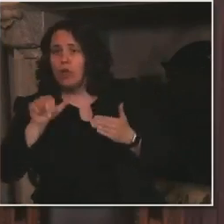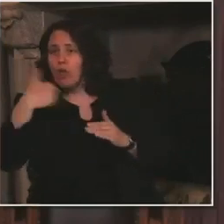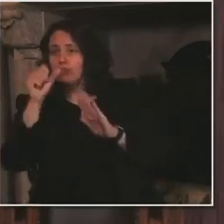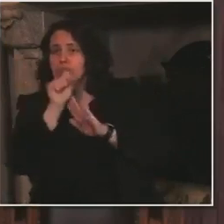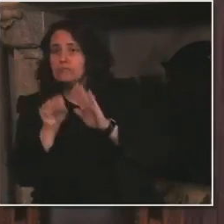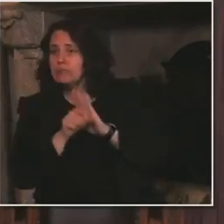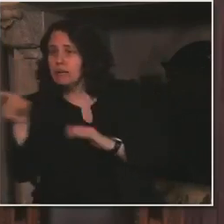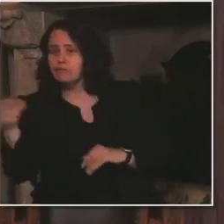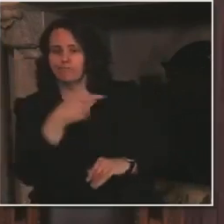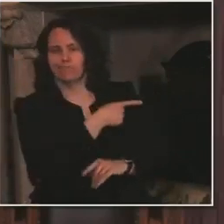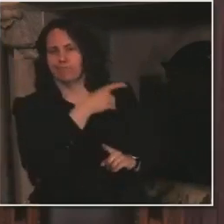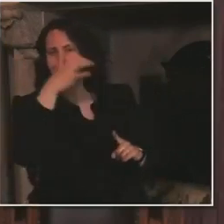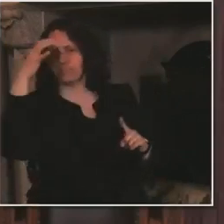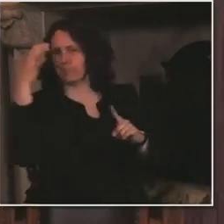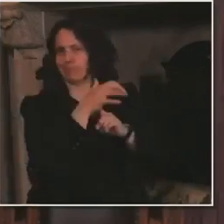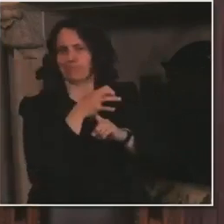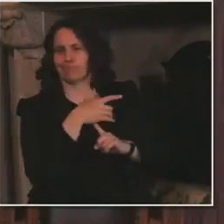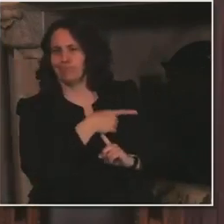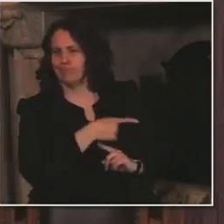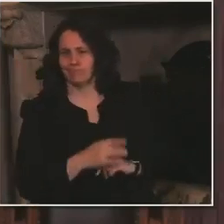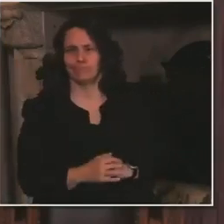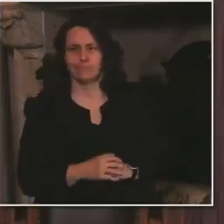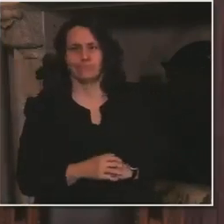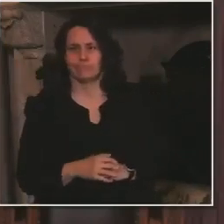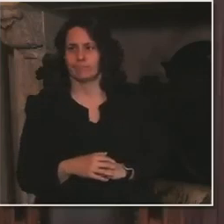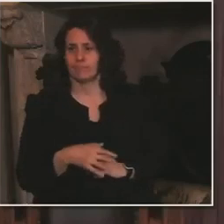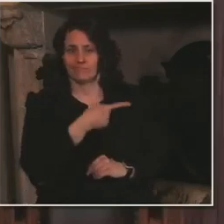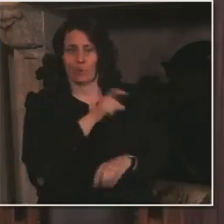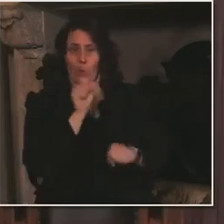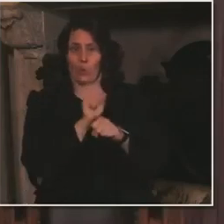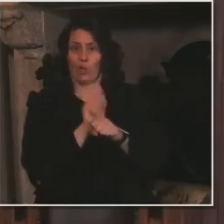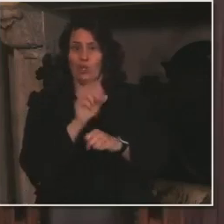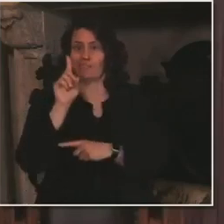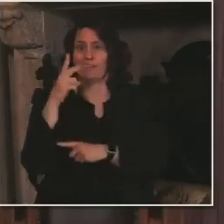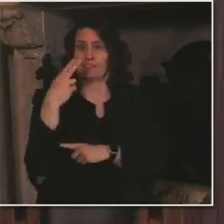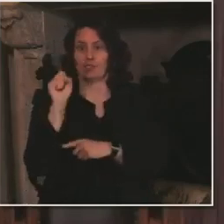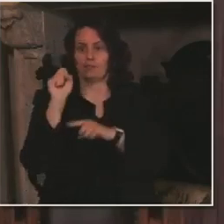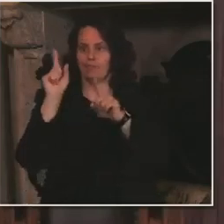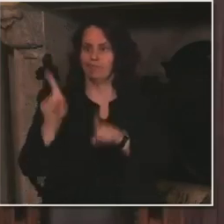under and with her are doing heroic work,